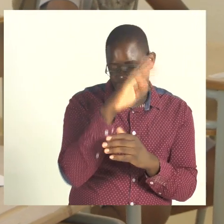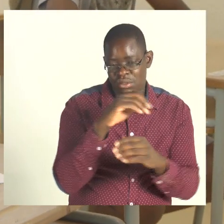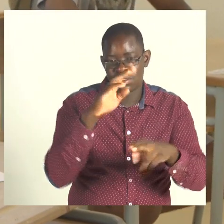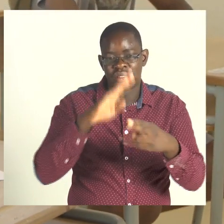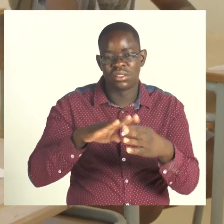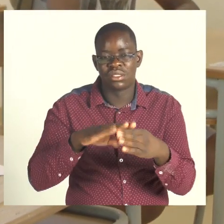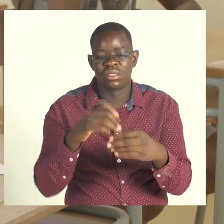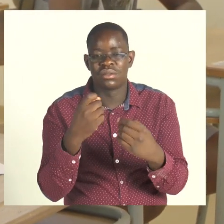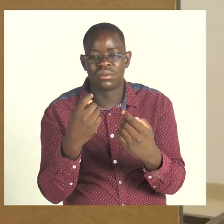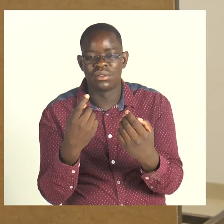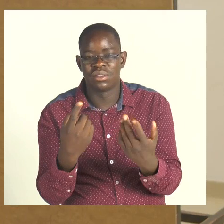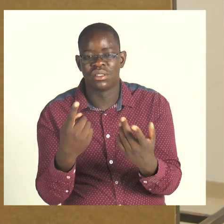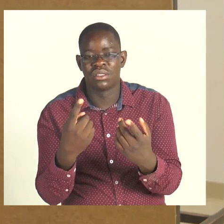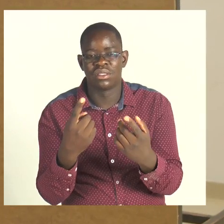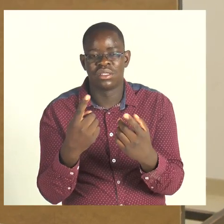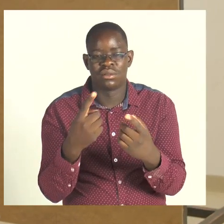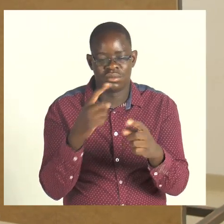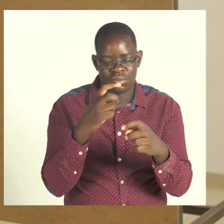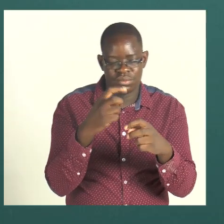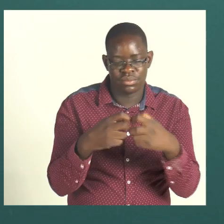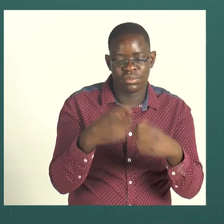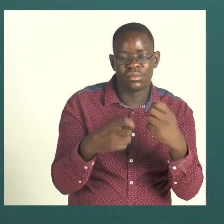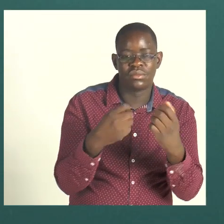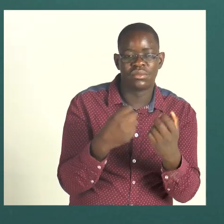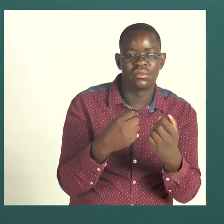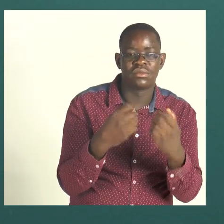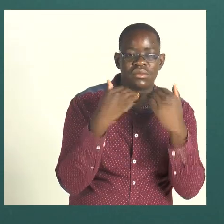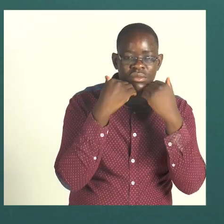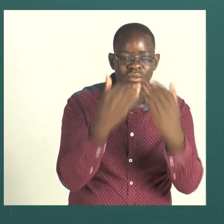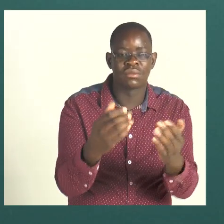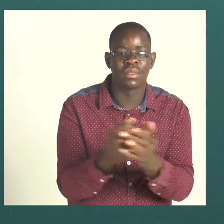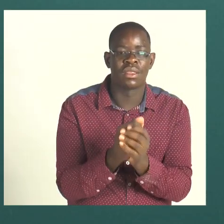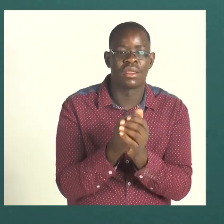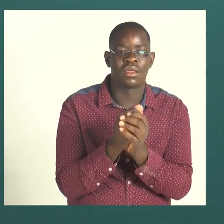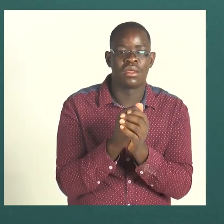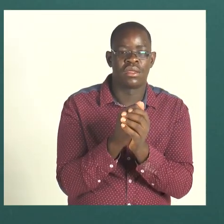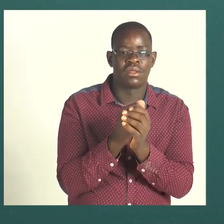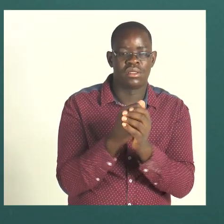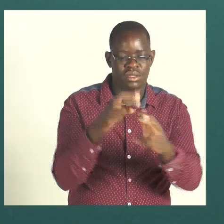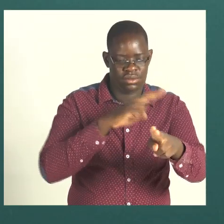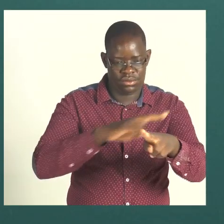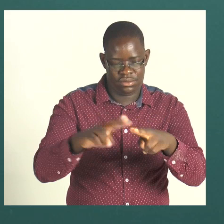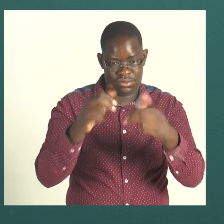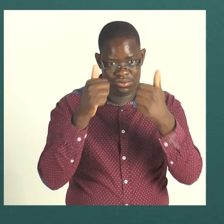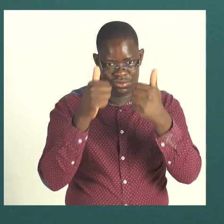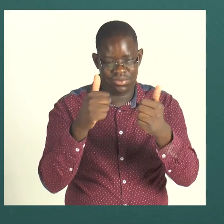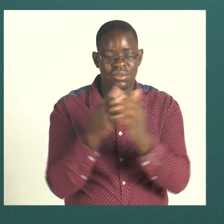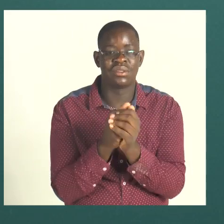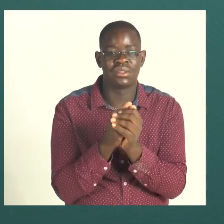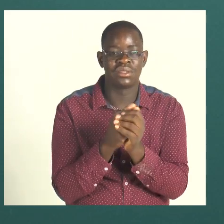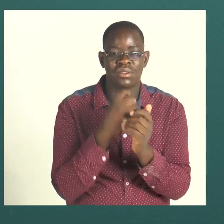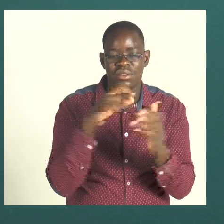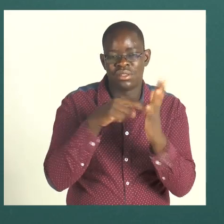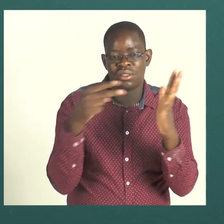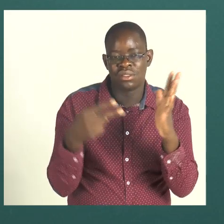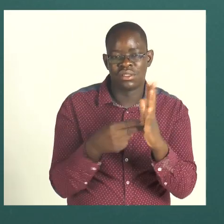about the sequence of clearing the land. It is important that we do it in the correct order. What I mean